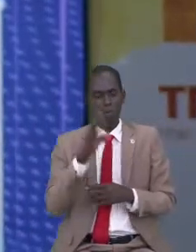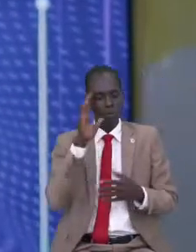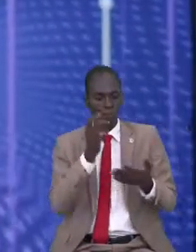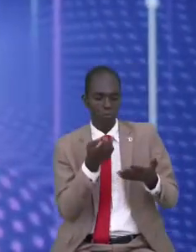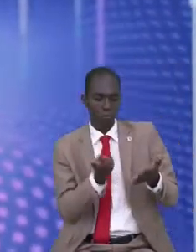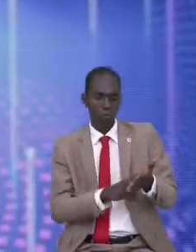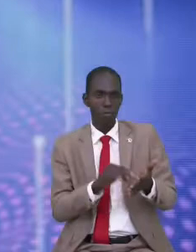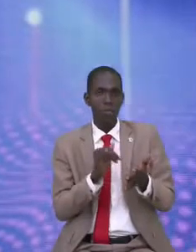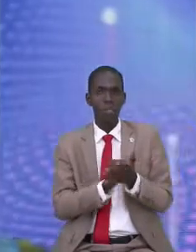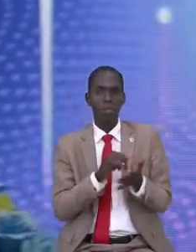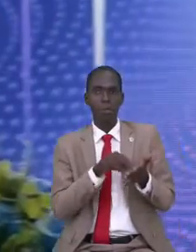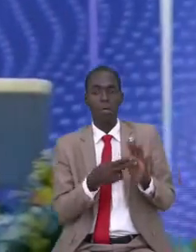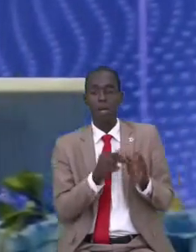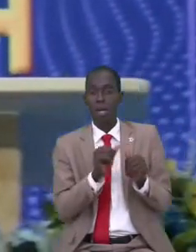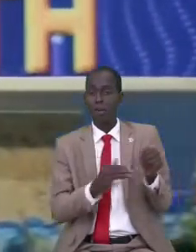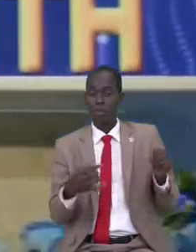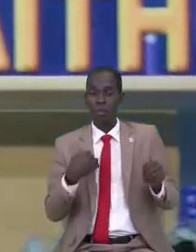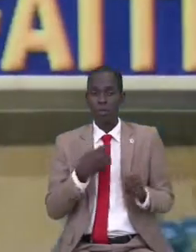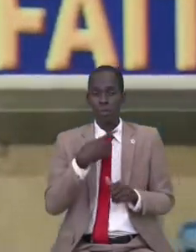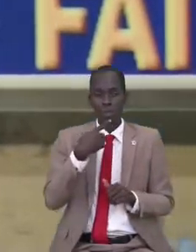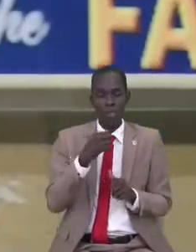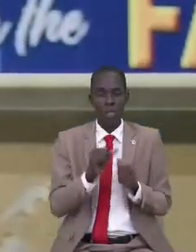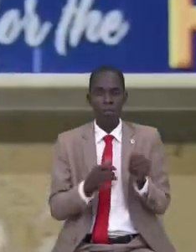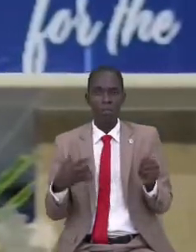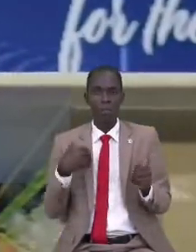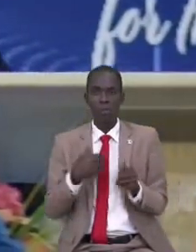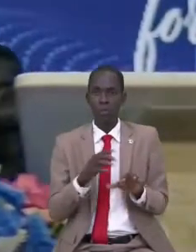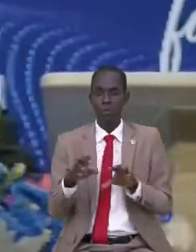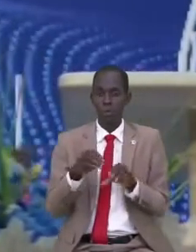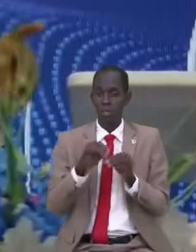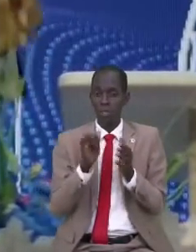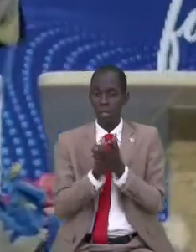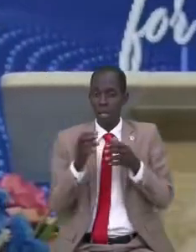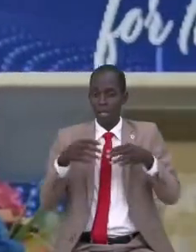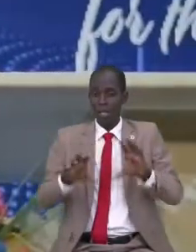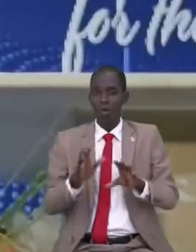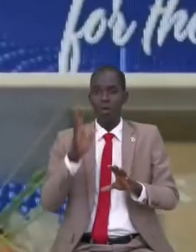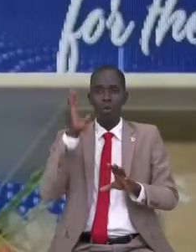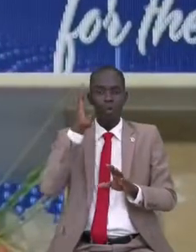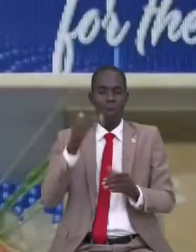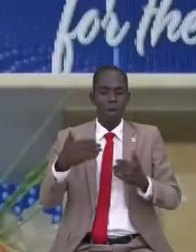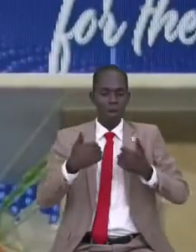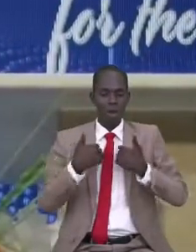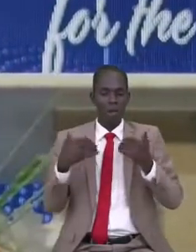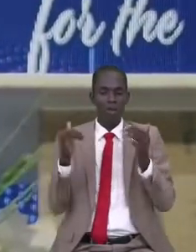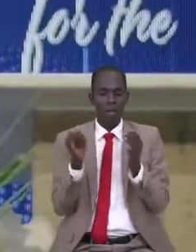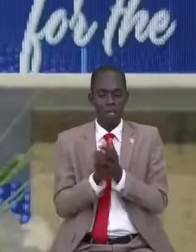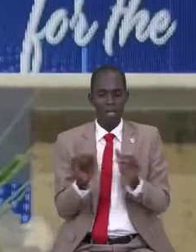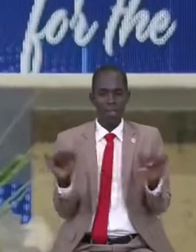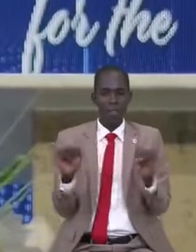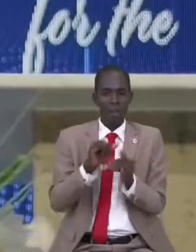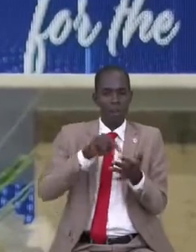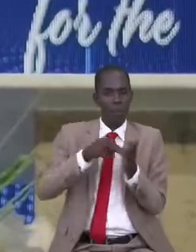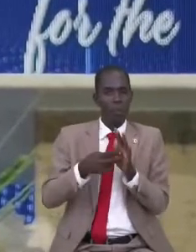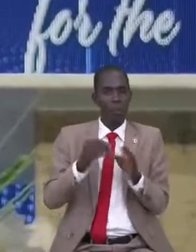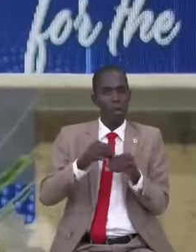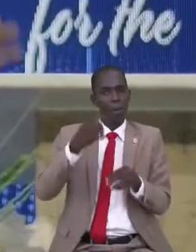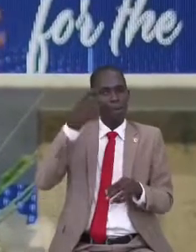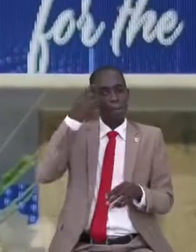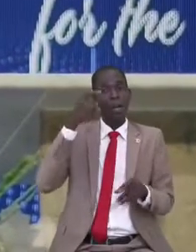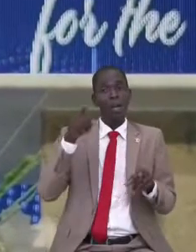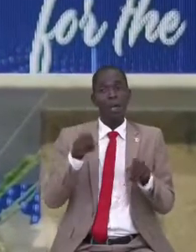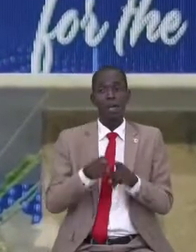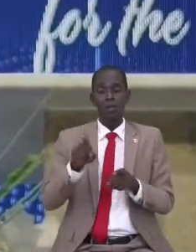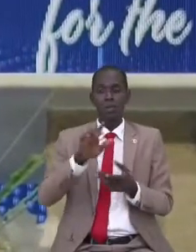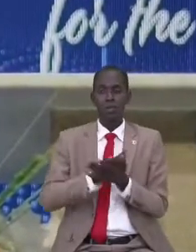And everything we say, everything we do in that class, we have that purpose in mind. As you become a